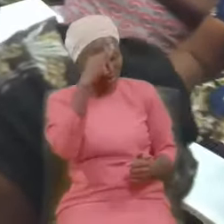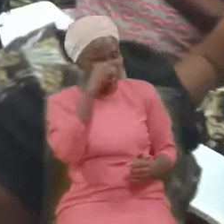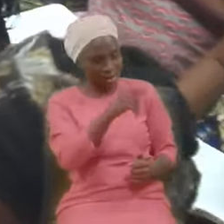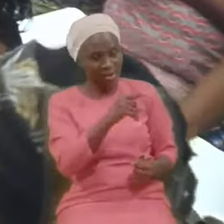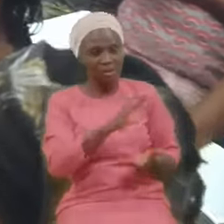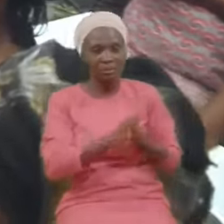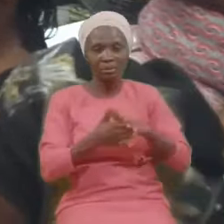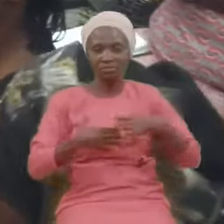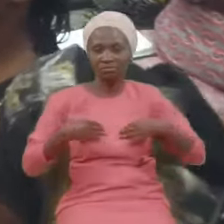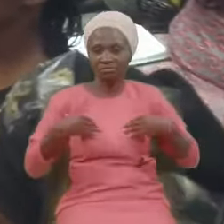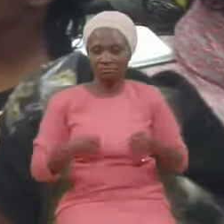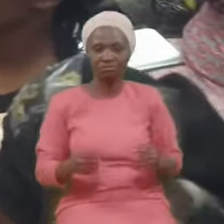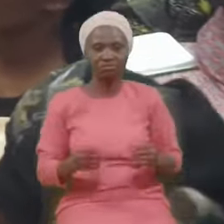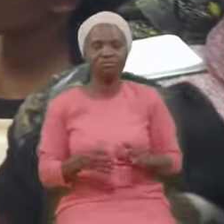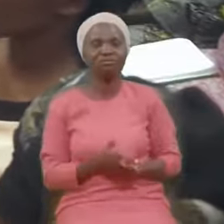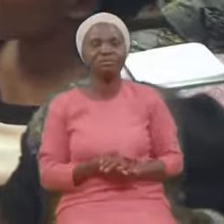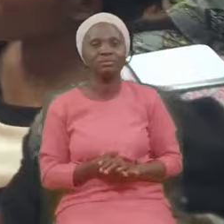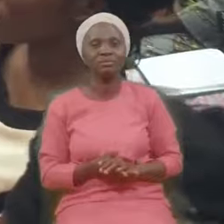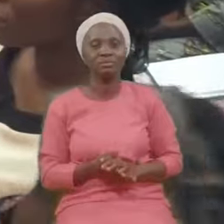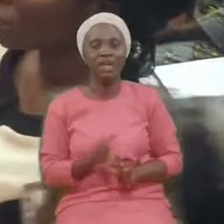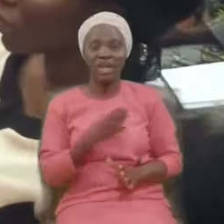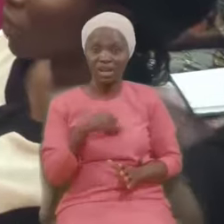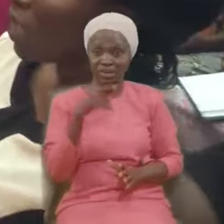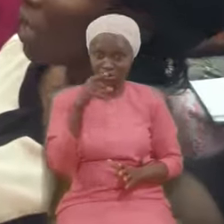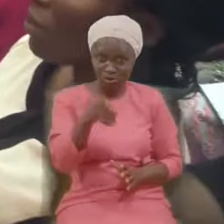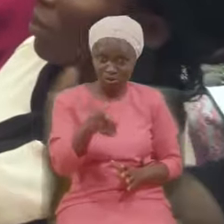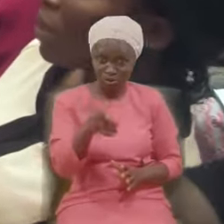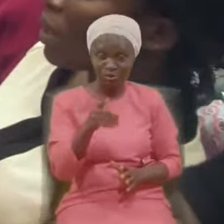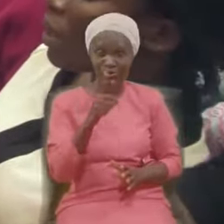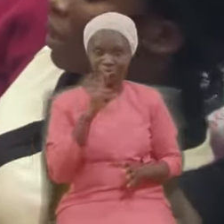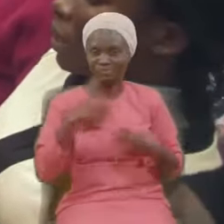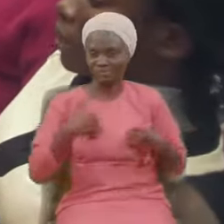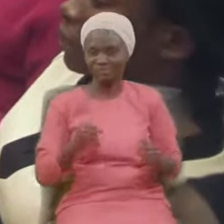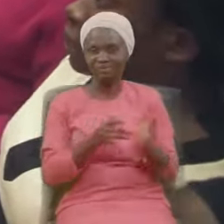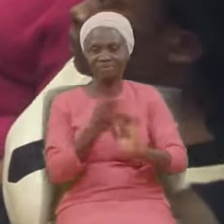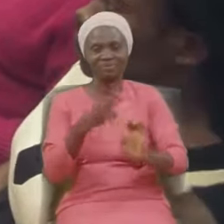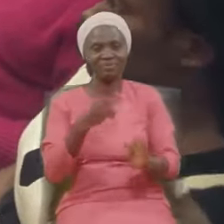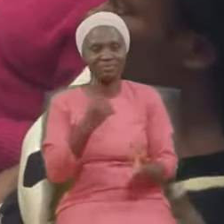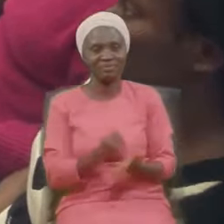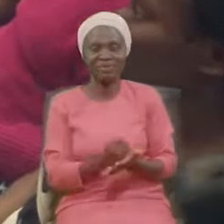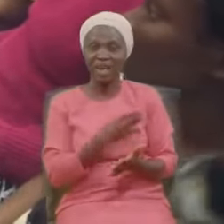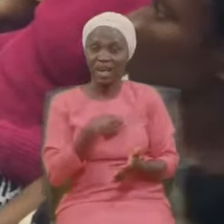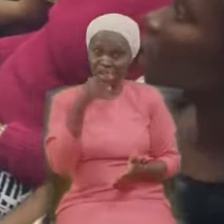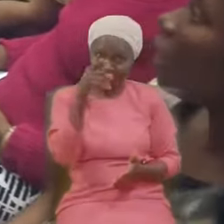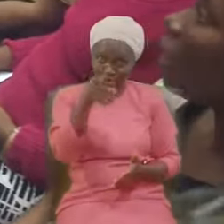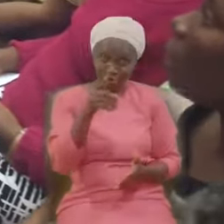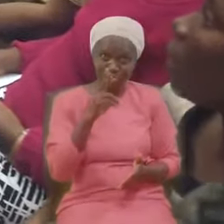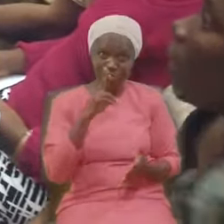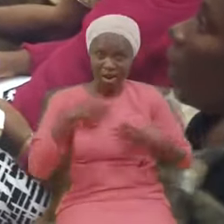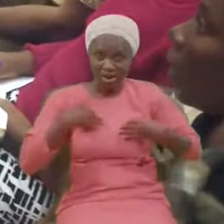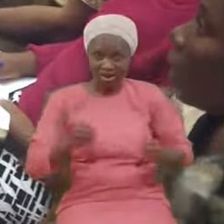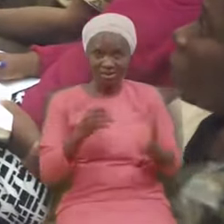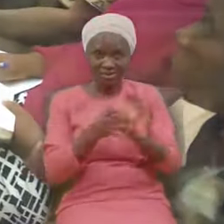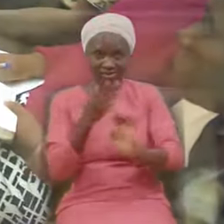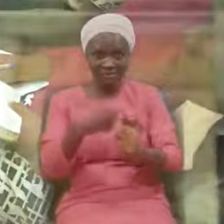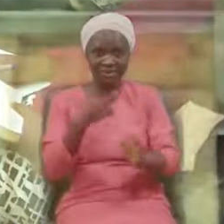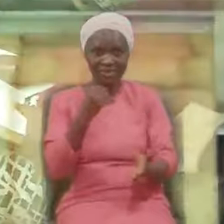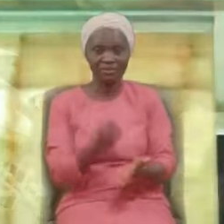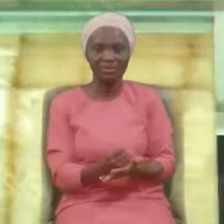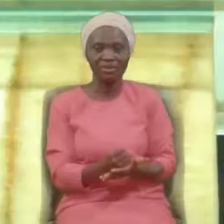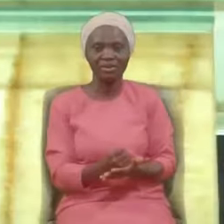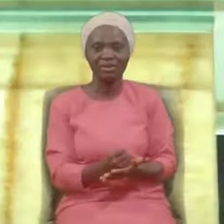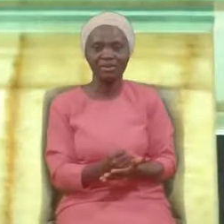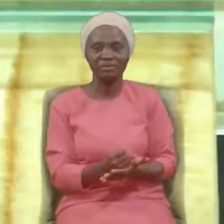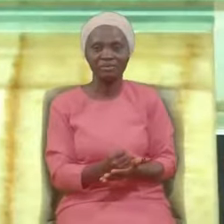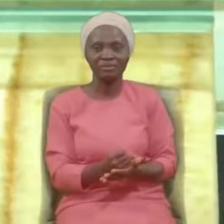clean. And you are clean. And you are healed.